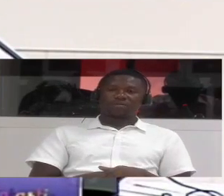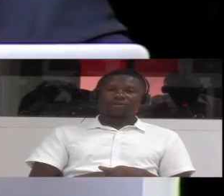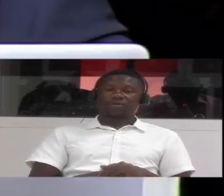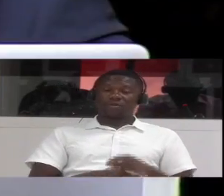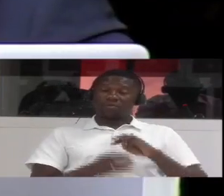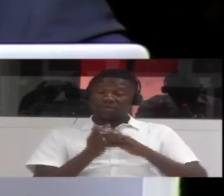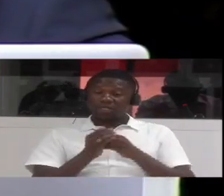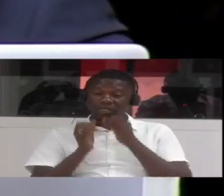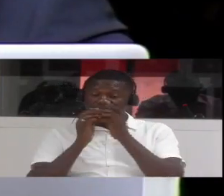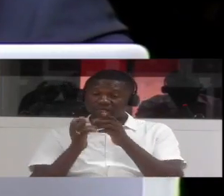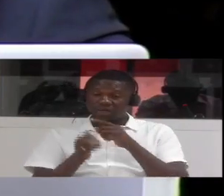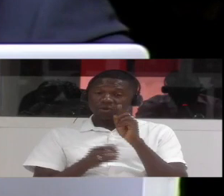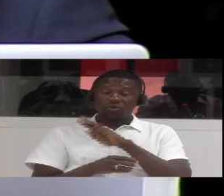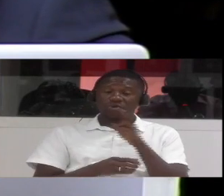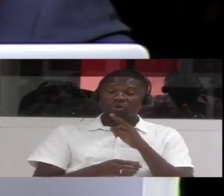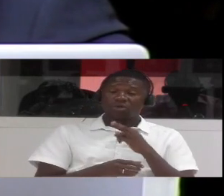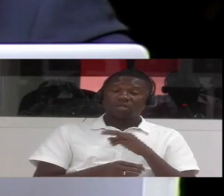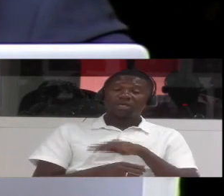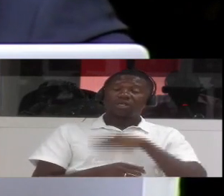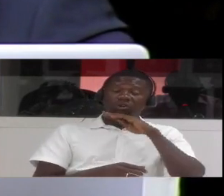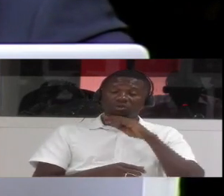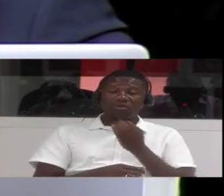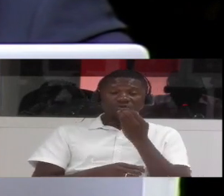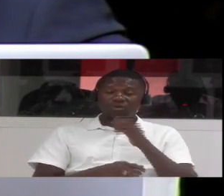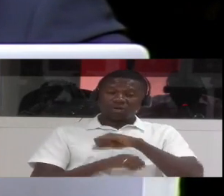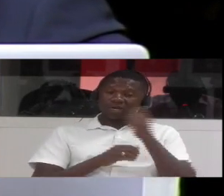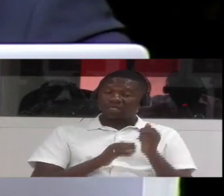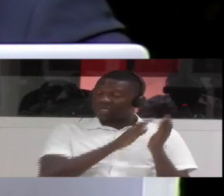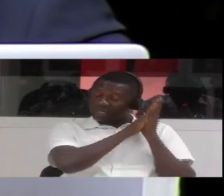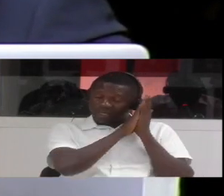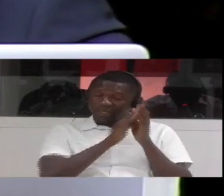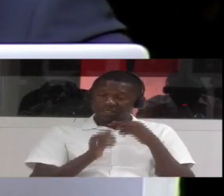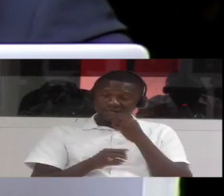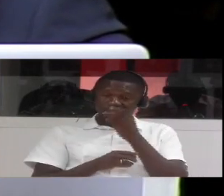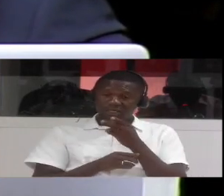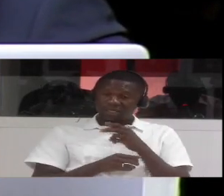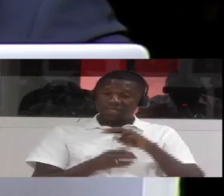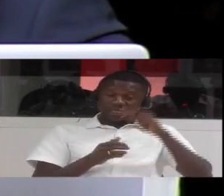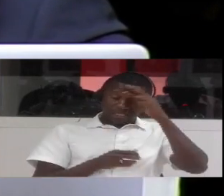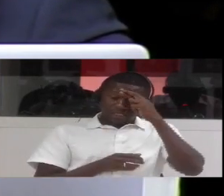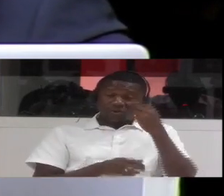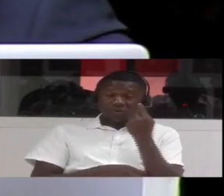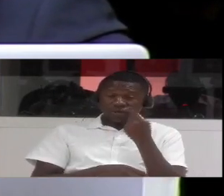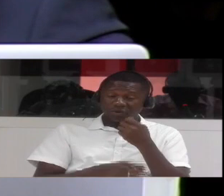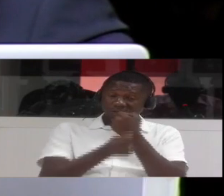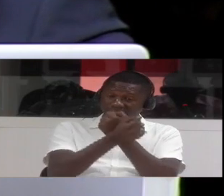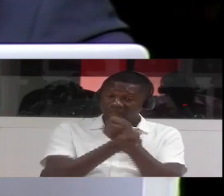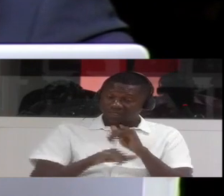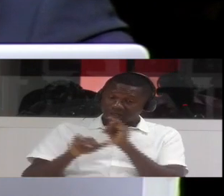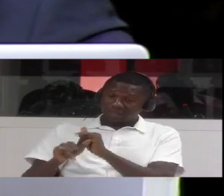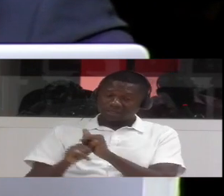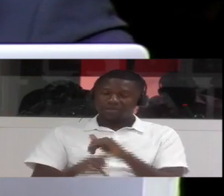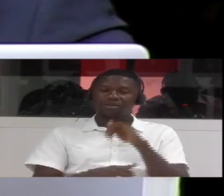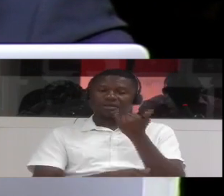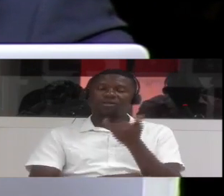enough food and enough accommodation? Yes. And for that reason, he was arrested and detained? Yes.